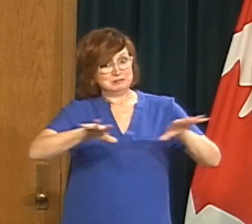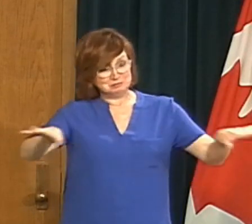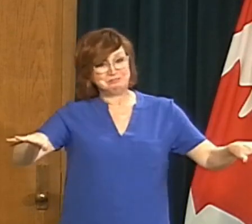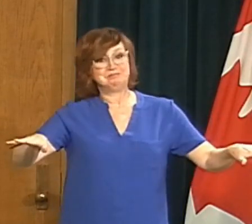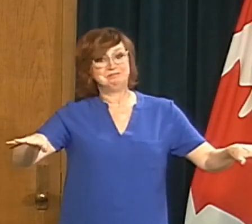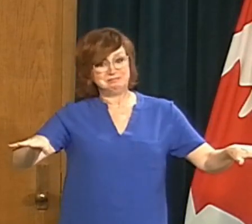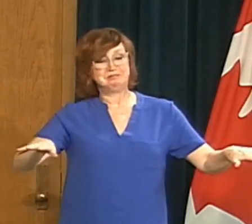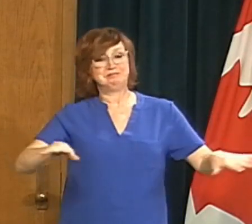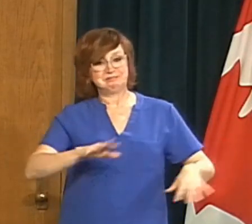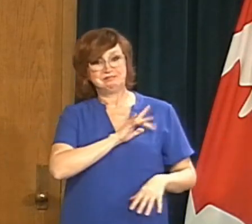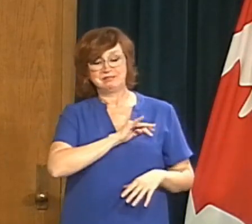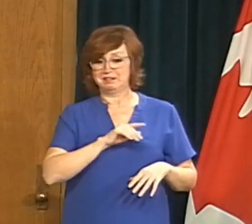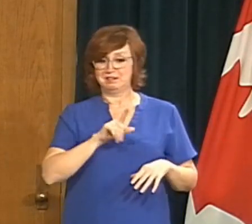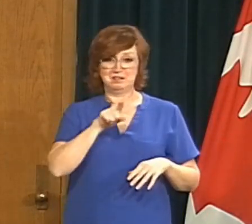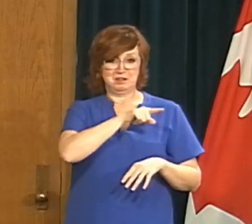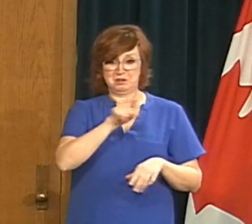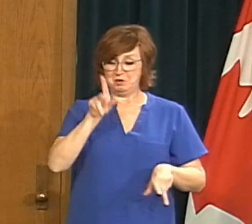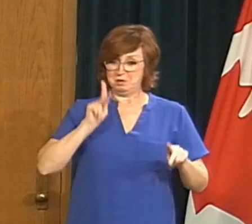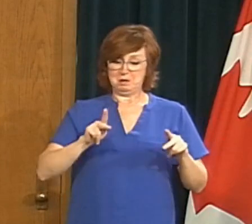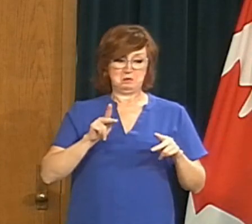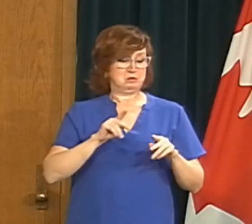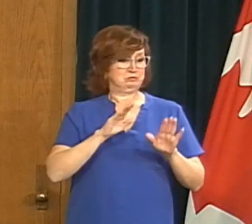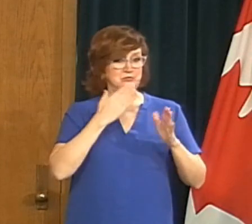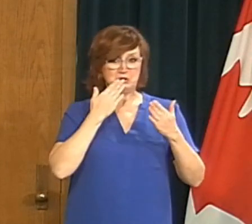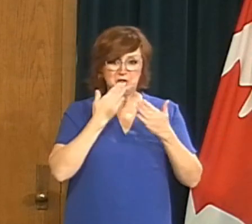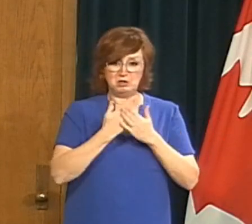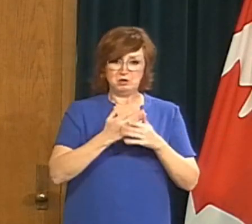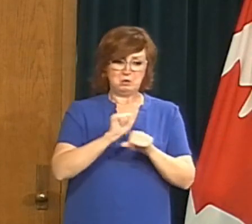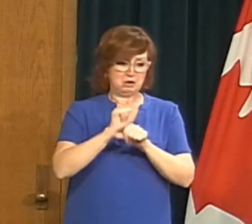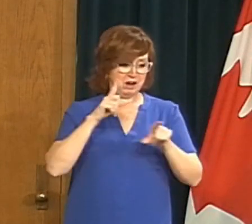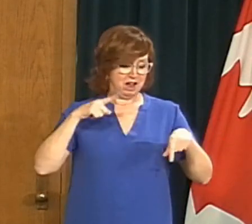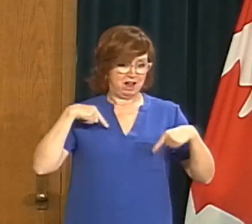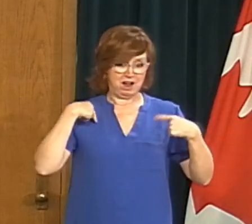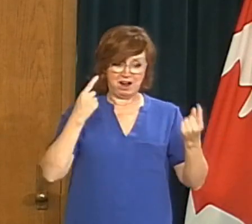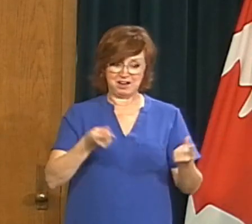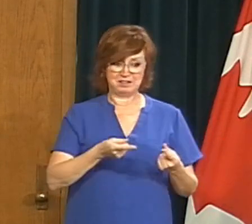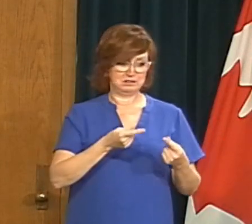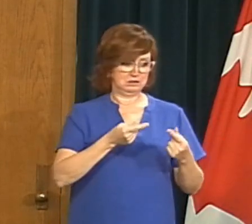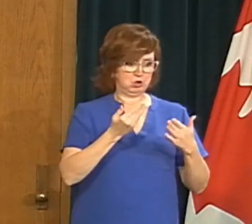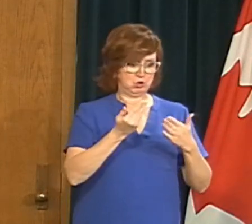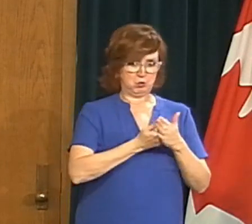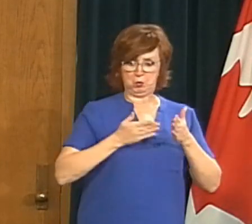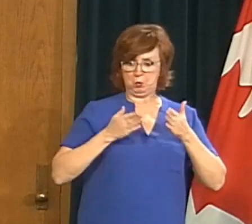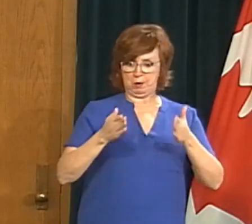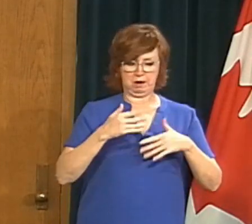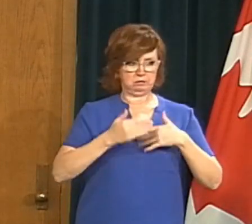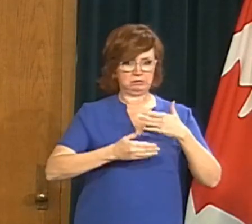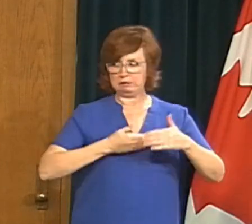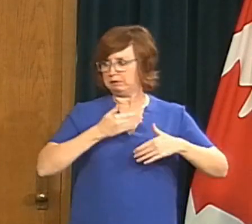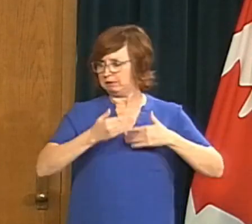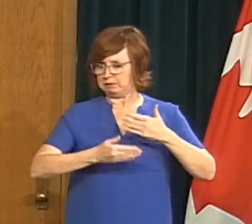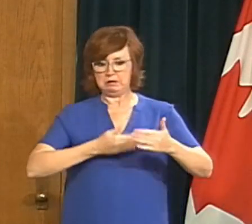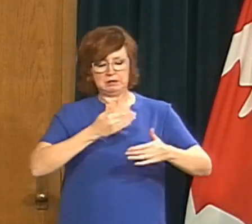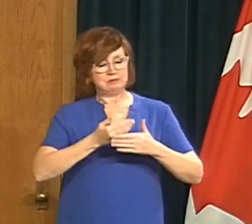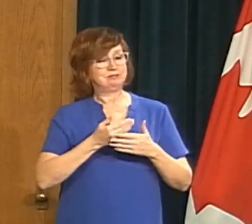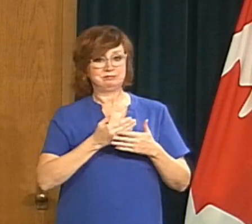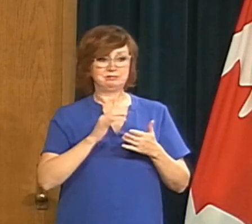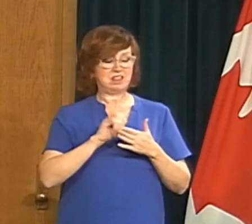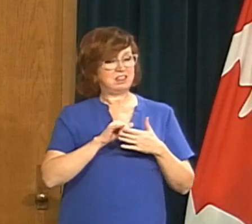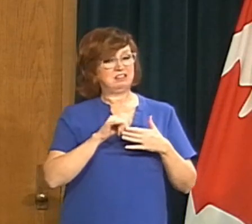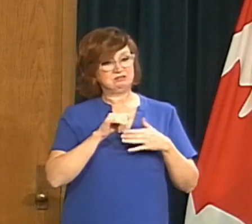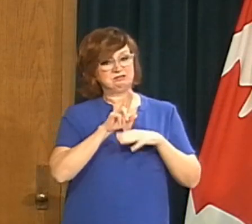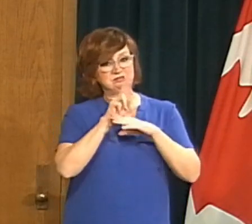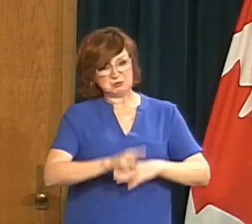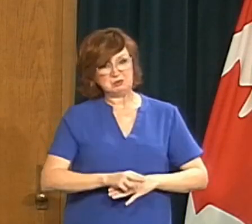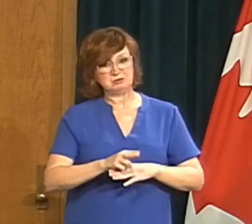of adjusting to what is a new normal and a new way of life. And this new normal that will likely be with us for some period of